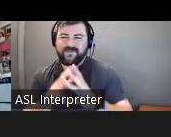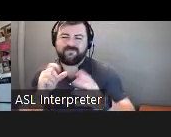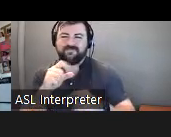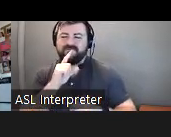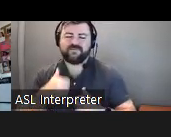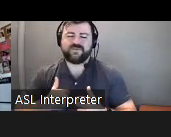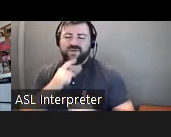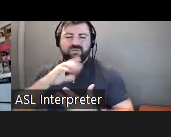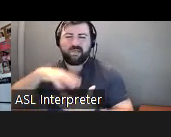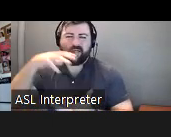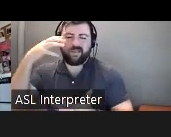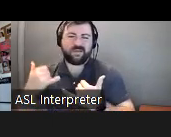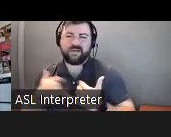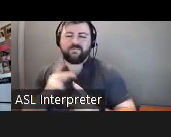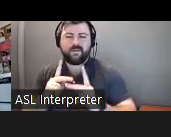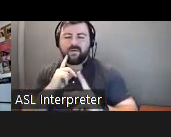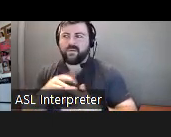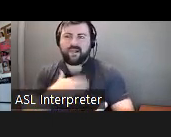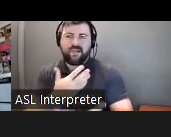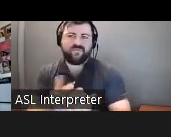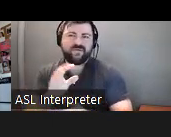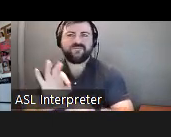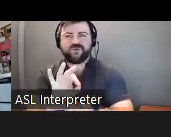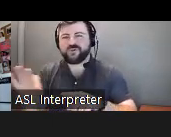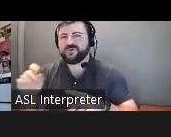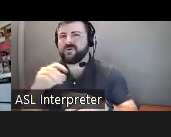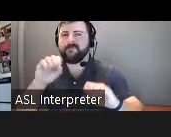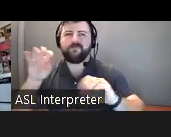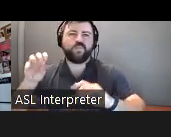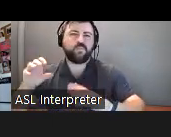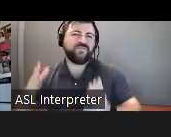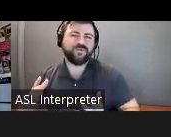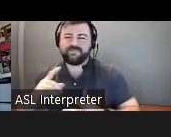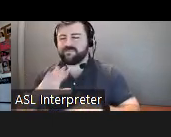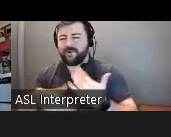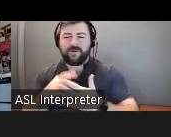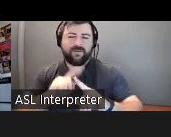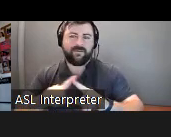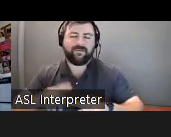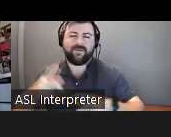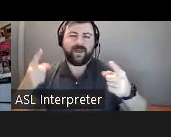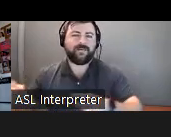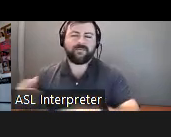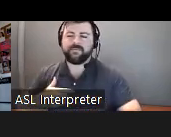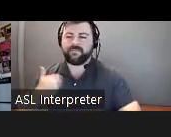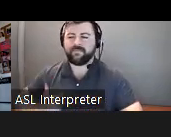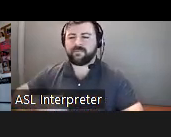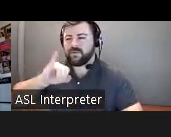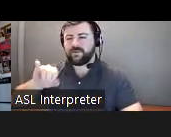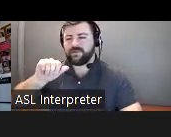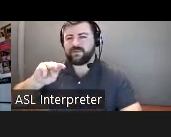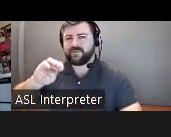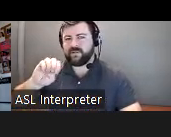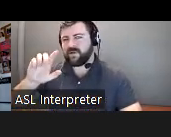got people delivering furniture and movers and all kinds of things happening at my house today. But I'm Jamie Ulrich. I represent the